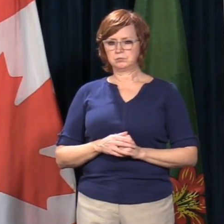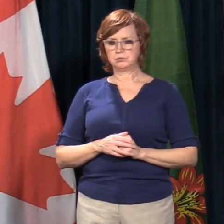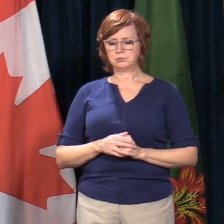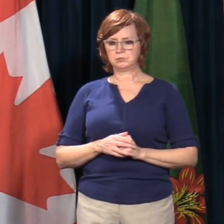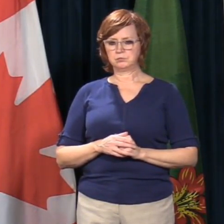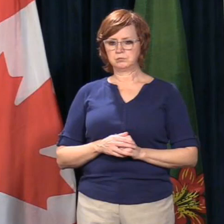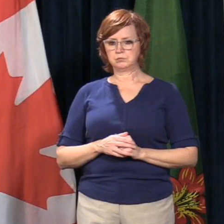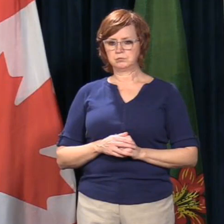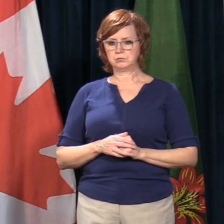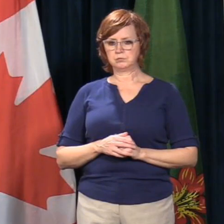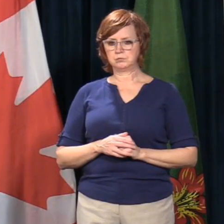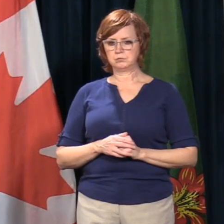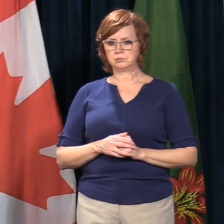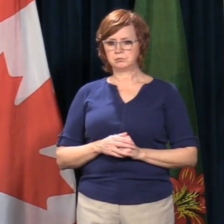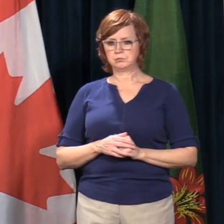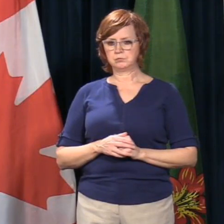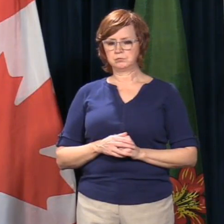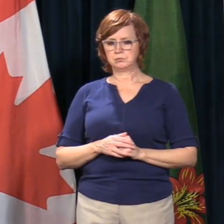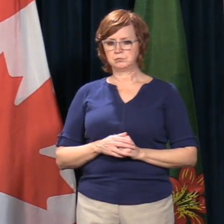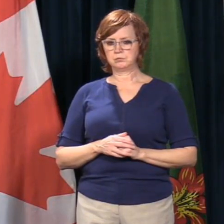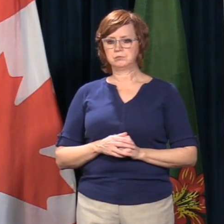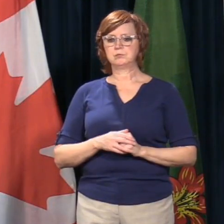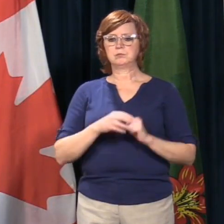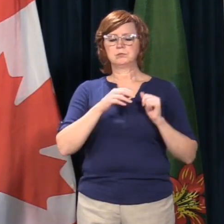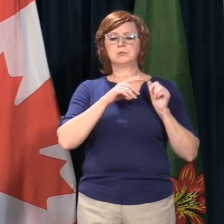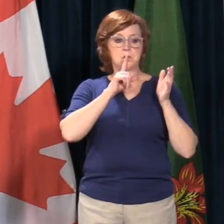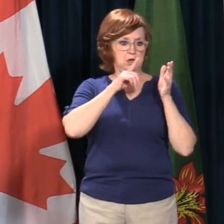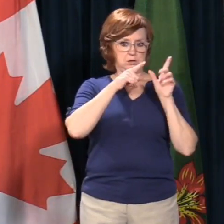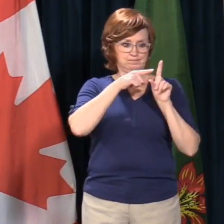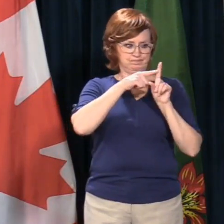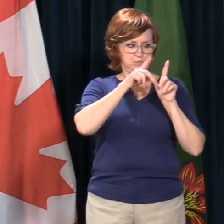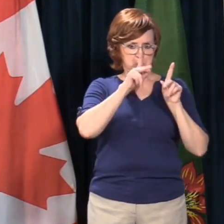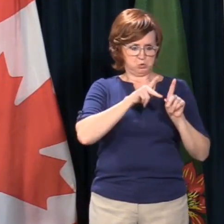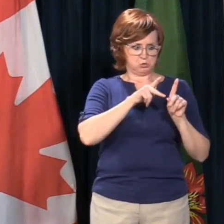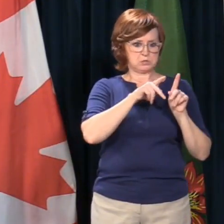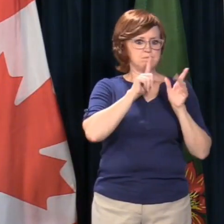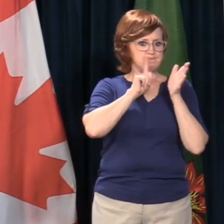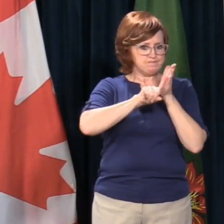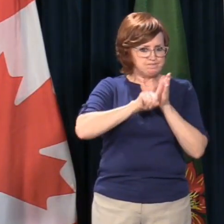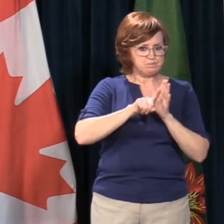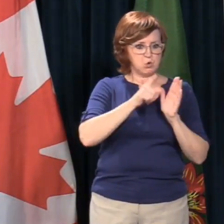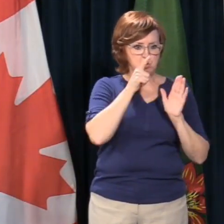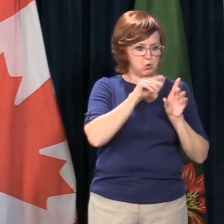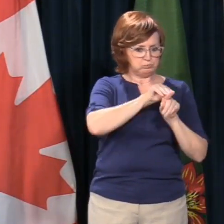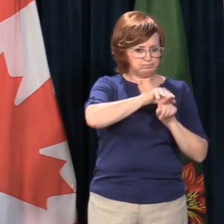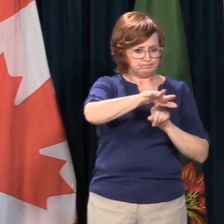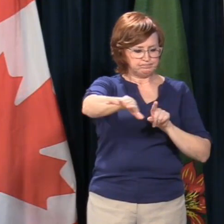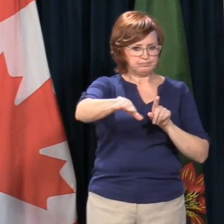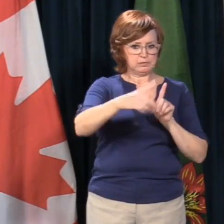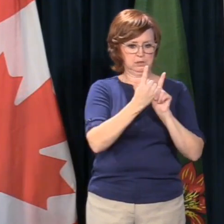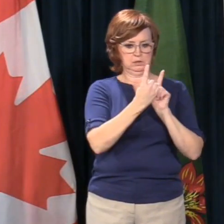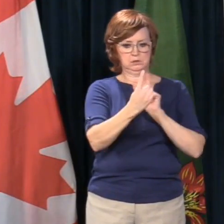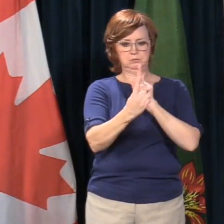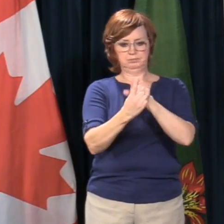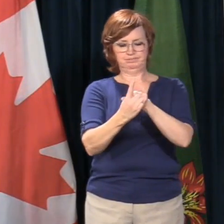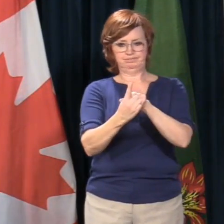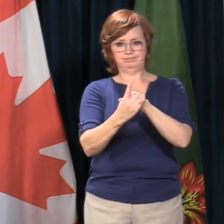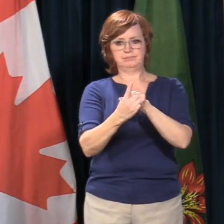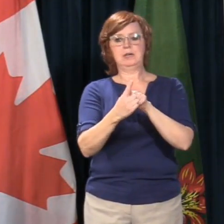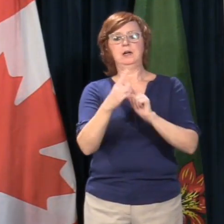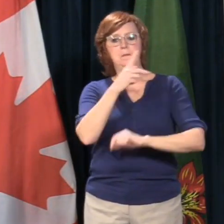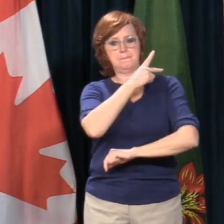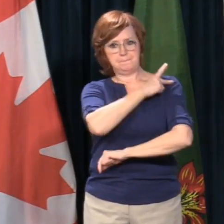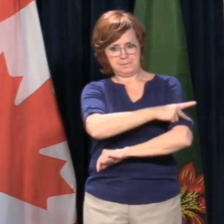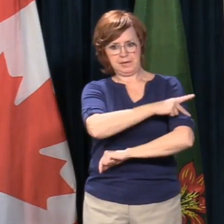revealed that there is a long-term care patient who was diagnosed with a positive case. So in that